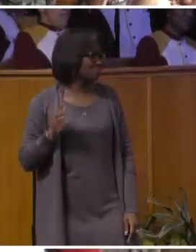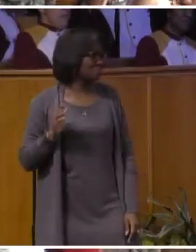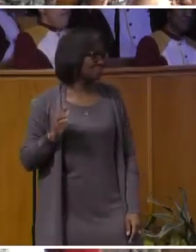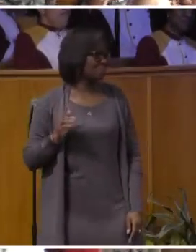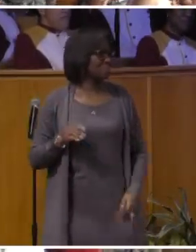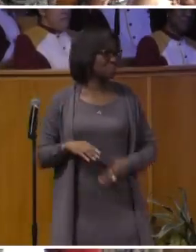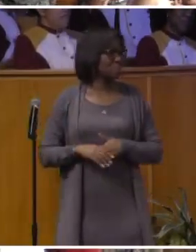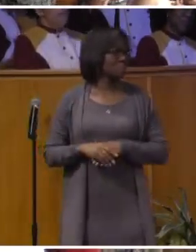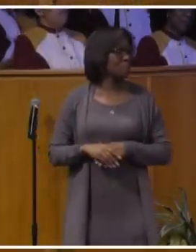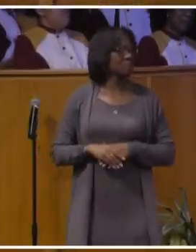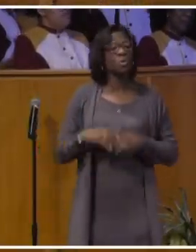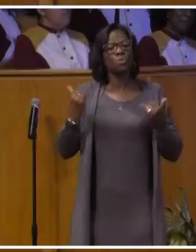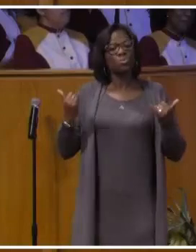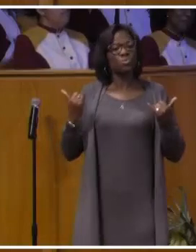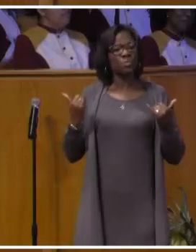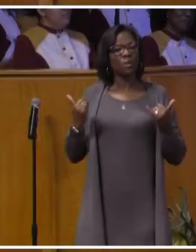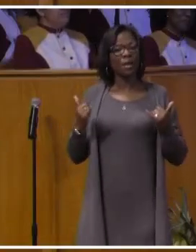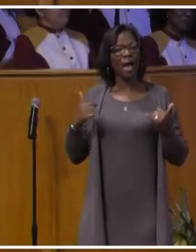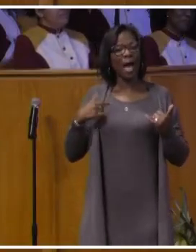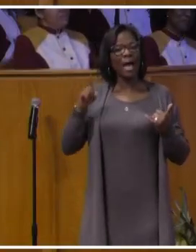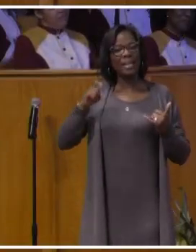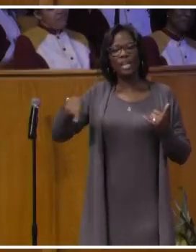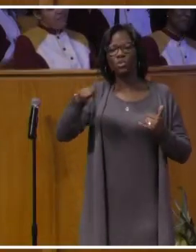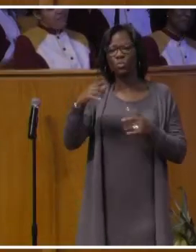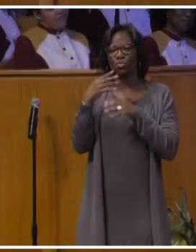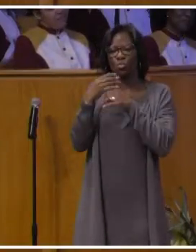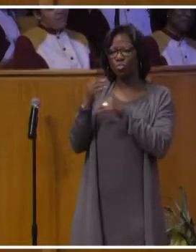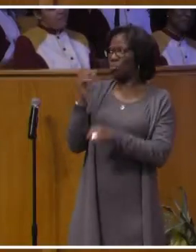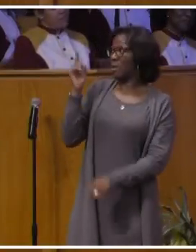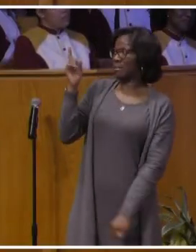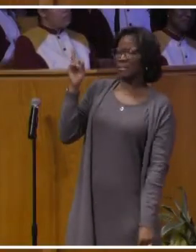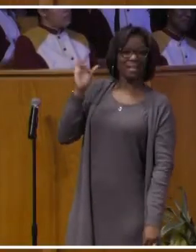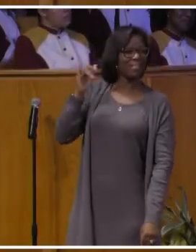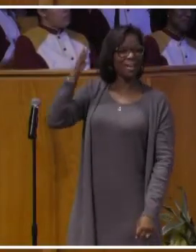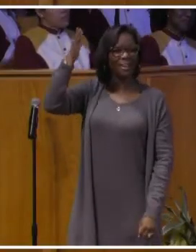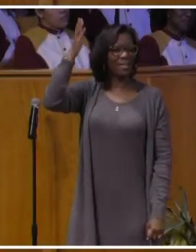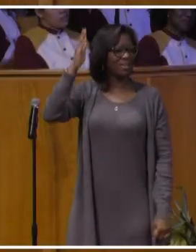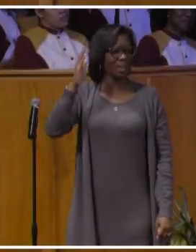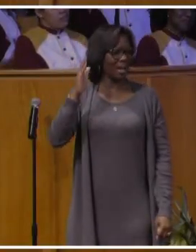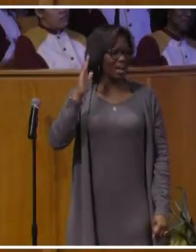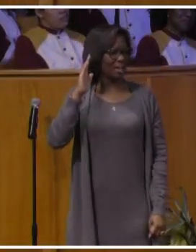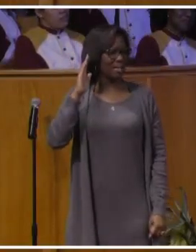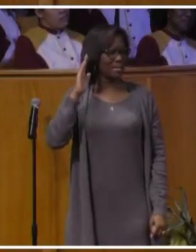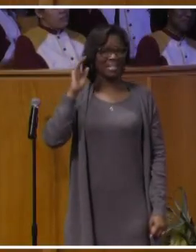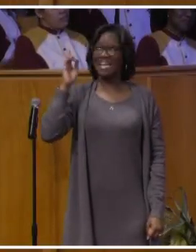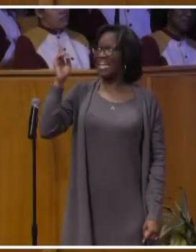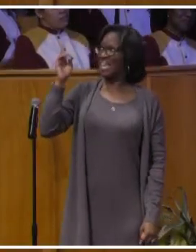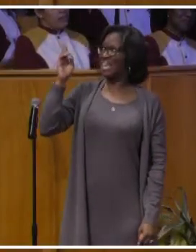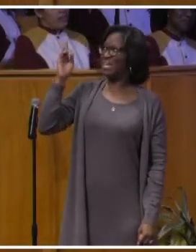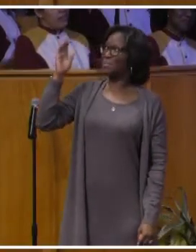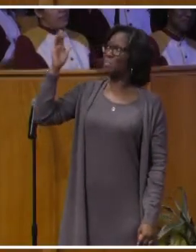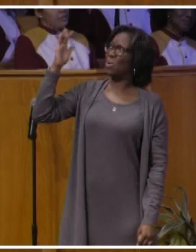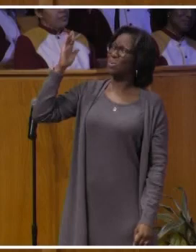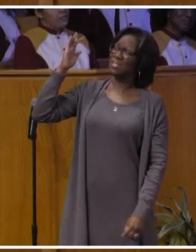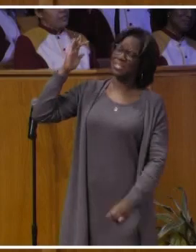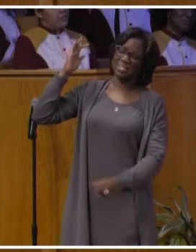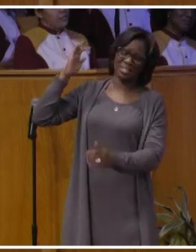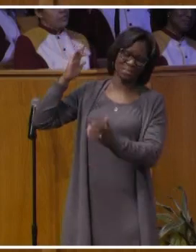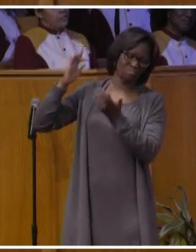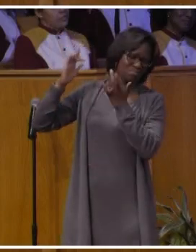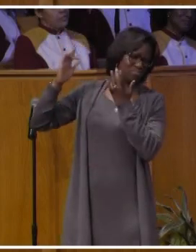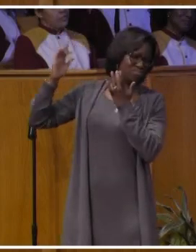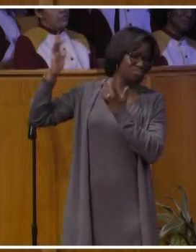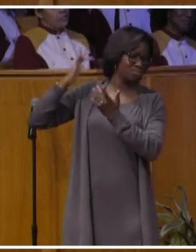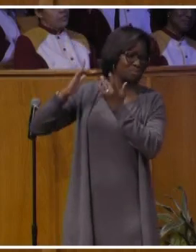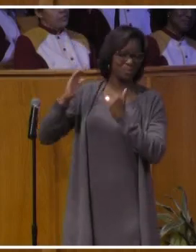Yeah. So I need you to trust that God is a merciful God.